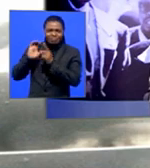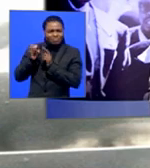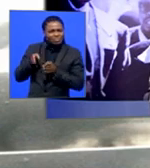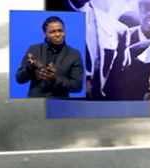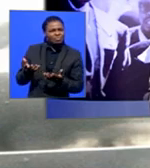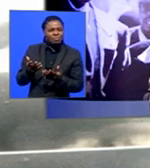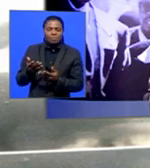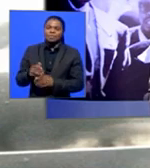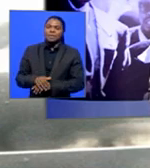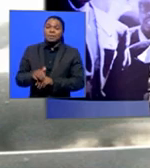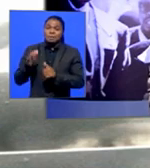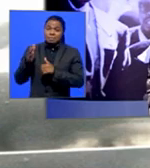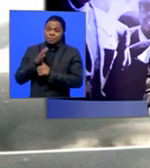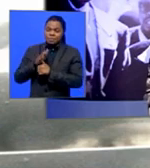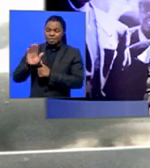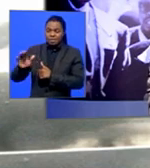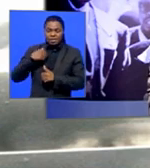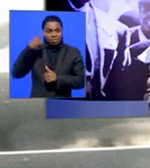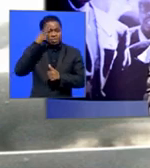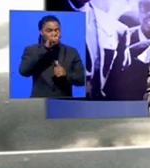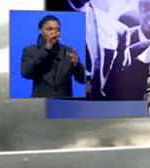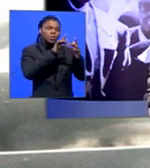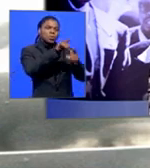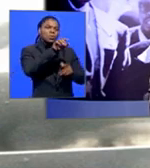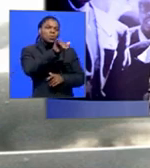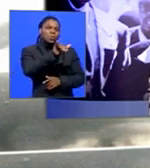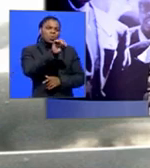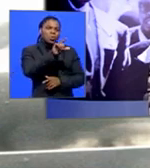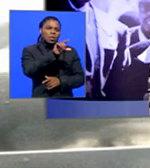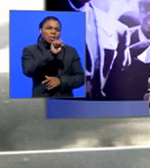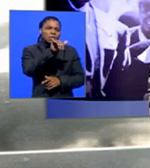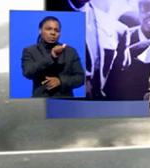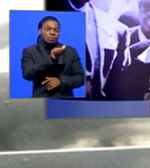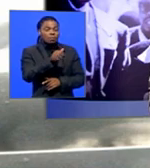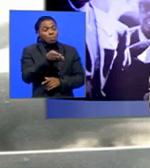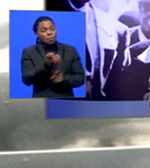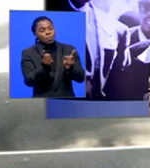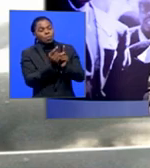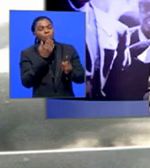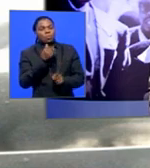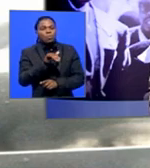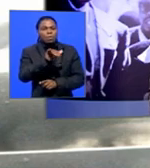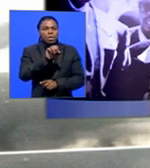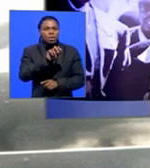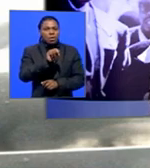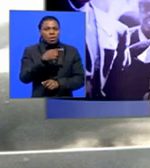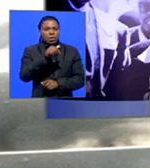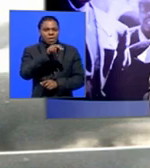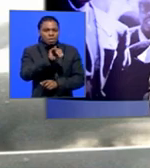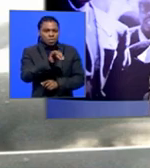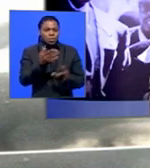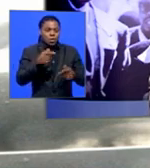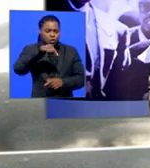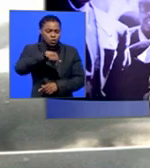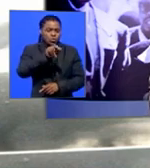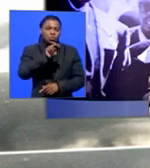we talk about that traditional ceremony, I think our link is up with you, Lisa, who's joined by Tony Yengeni in Kunu, where all of this is going to be